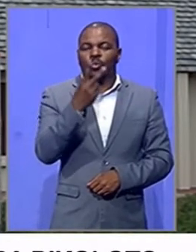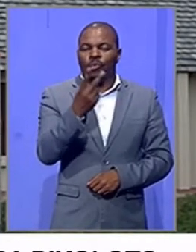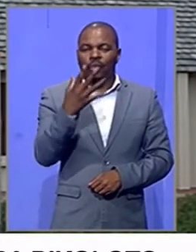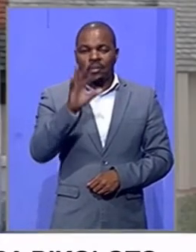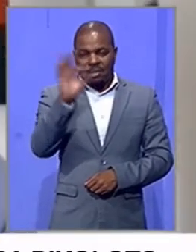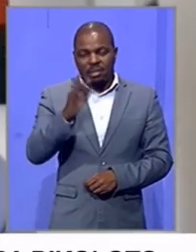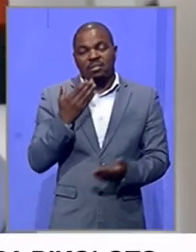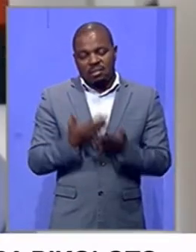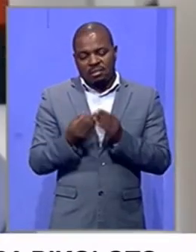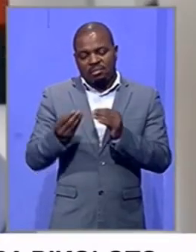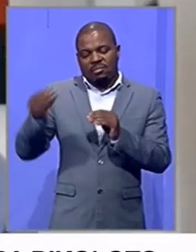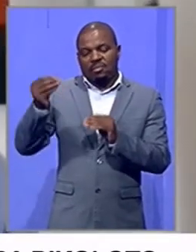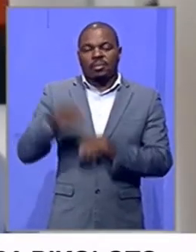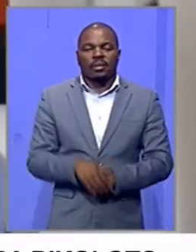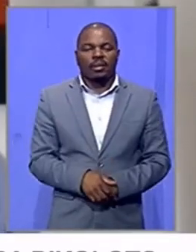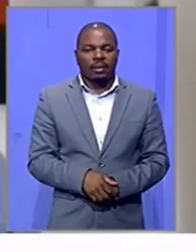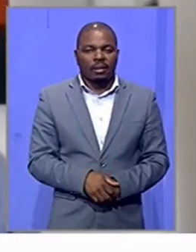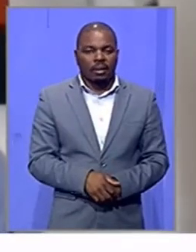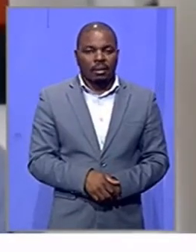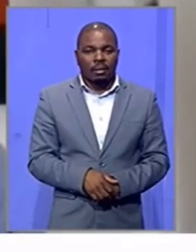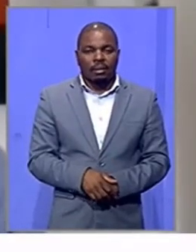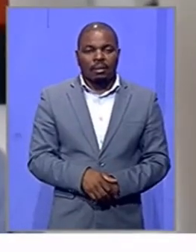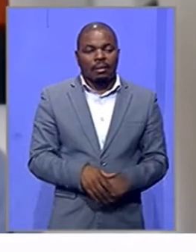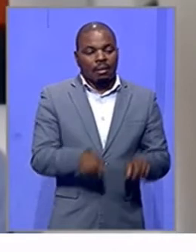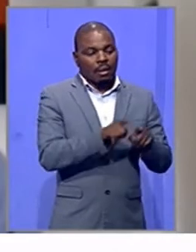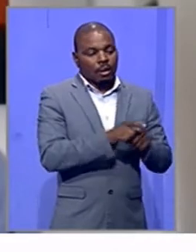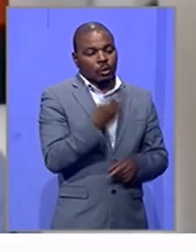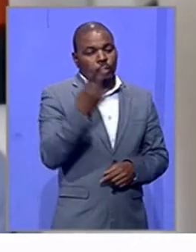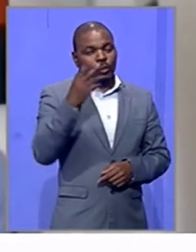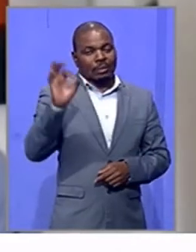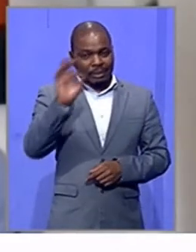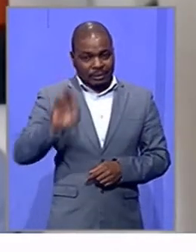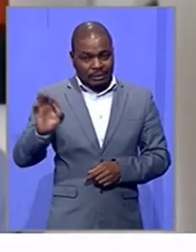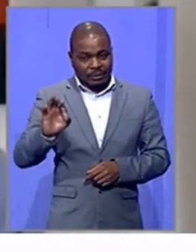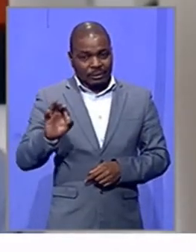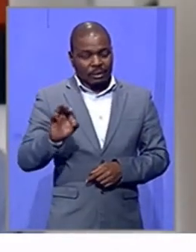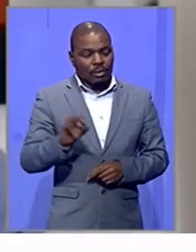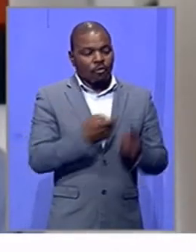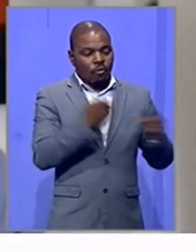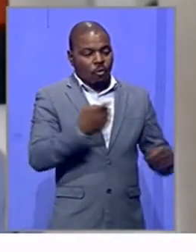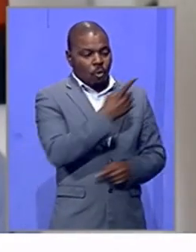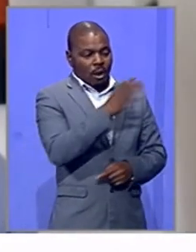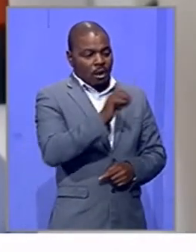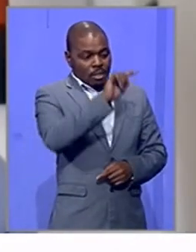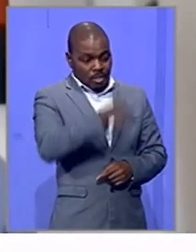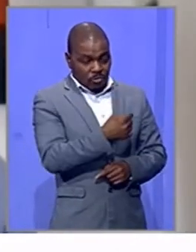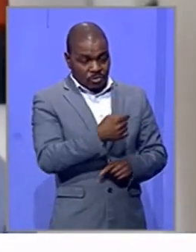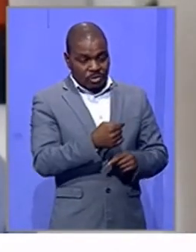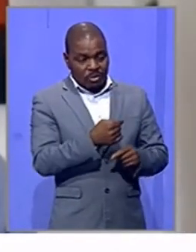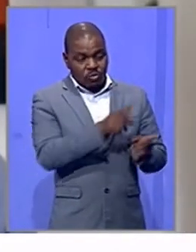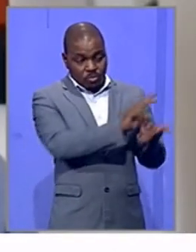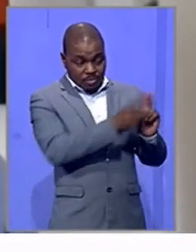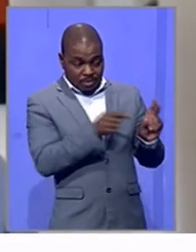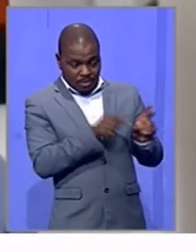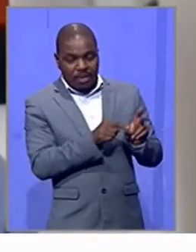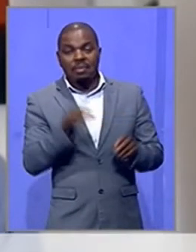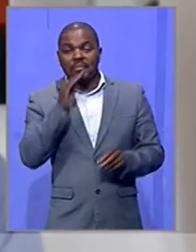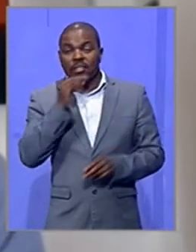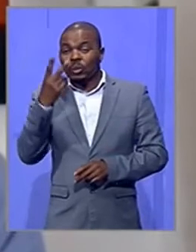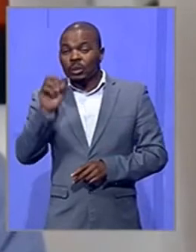27.5. If you look at interest rate of 20% on 100,000 Rand, that means that